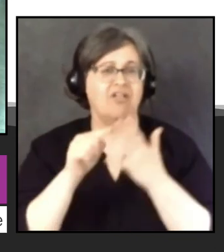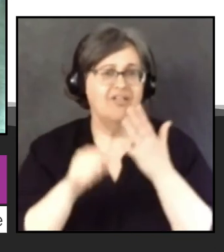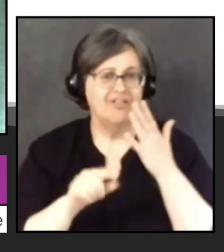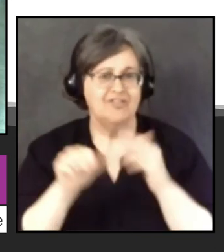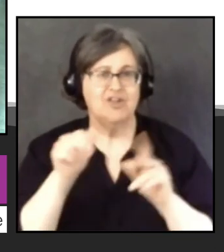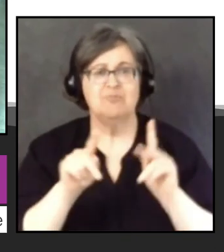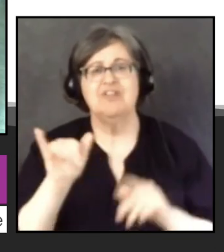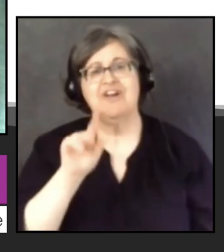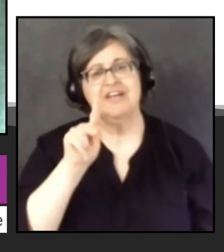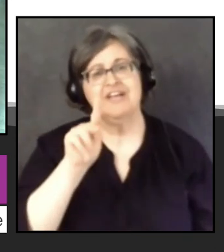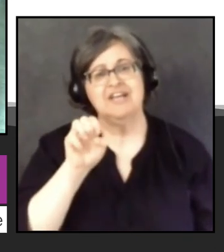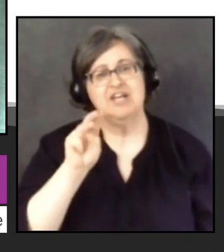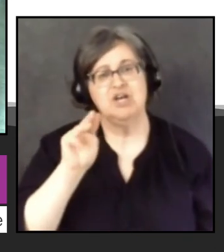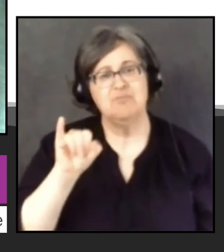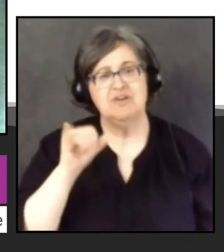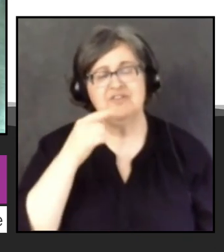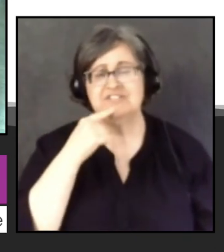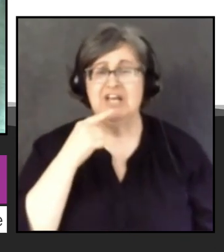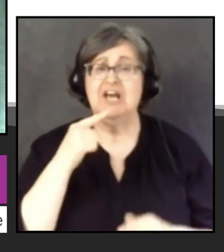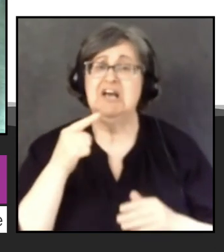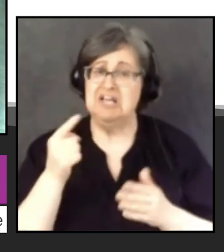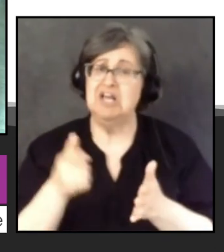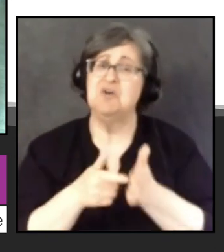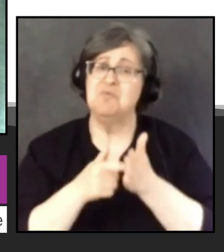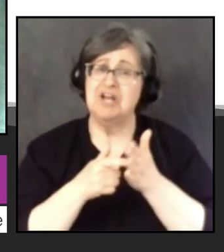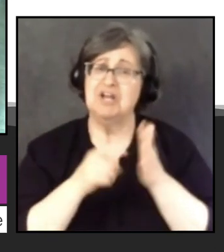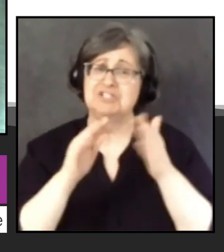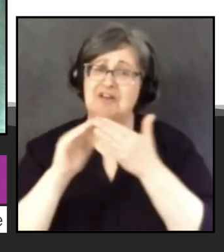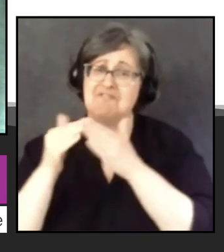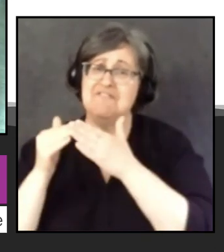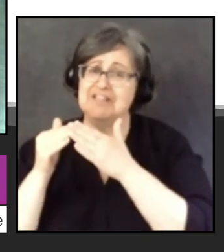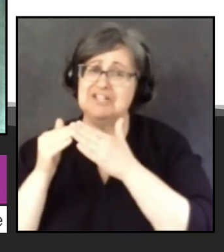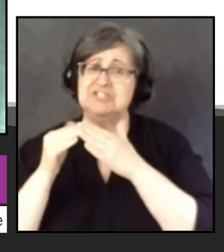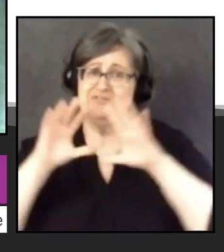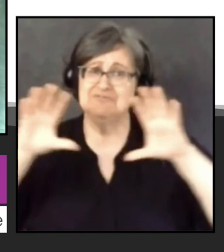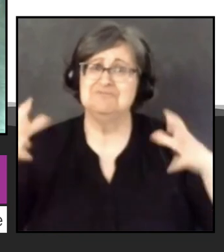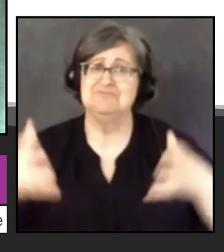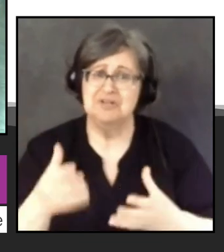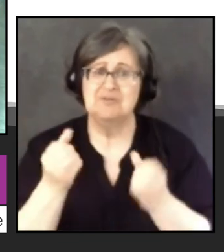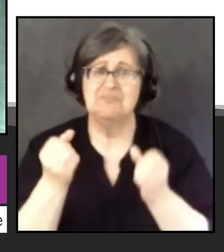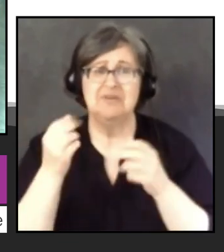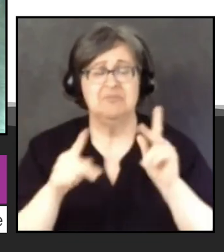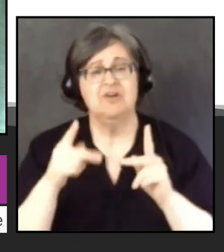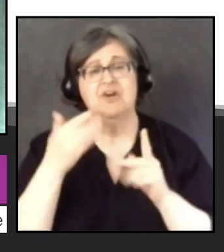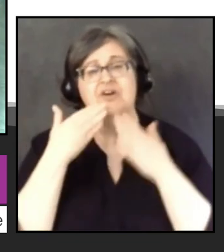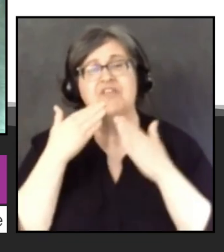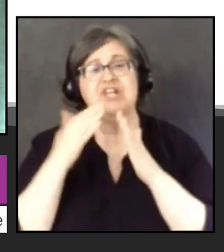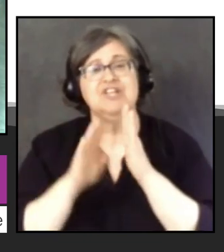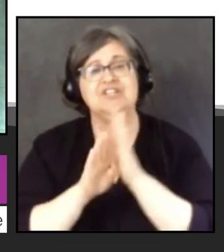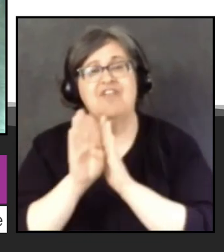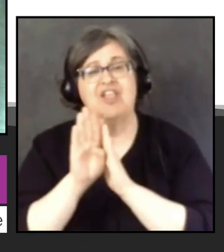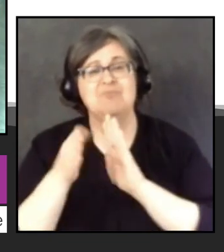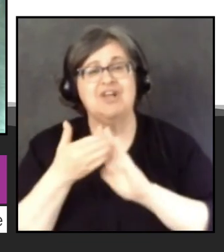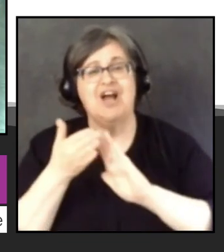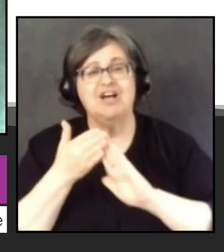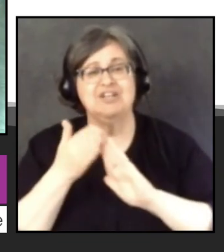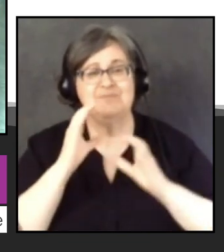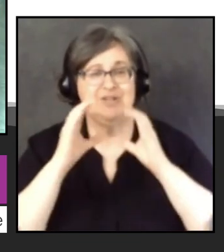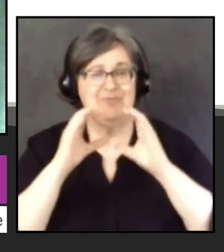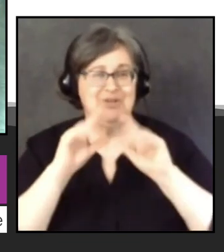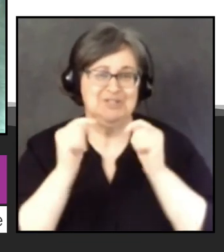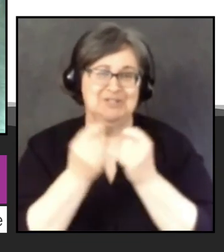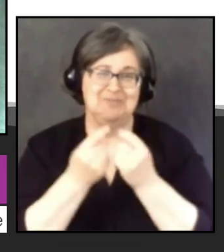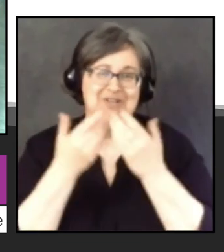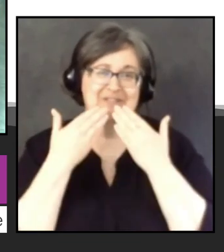earlier in the presentation, it takes a village. So we also want to thank and amplify the work of our development, operations, and communications